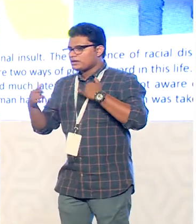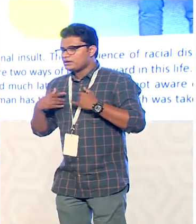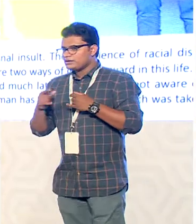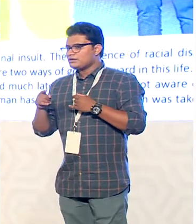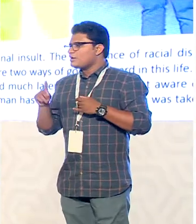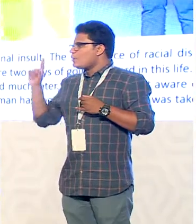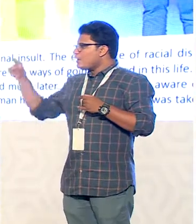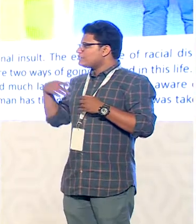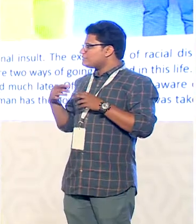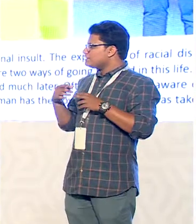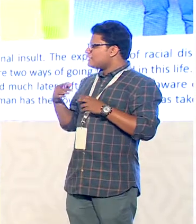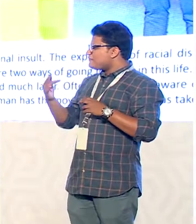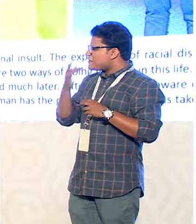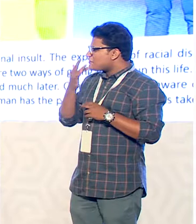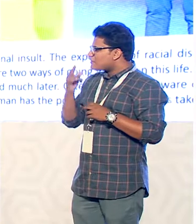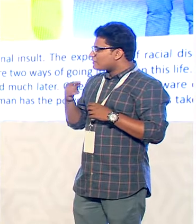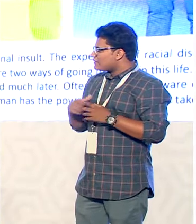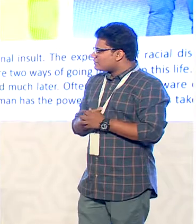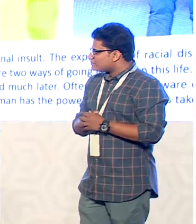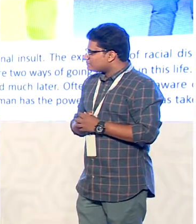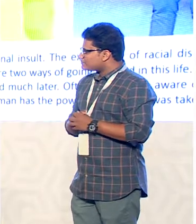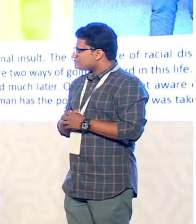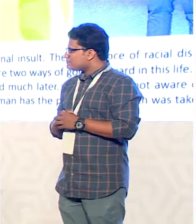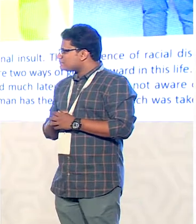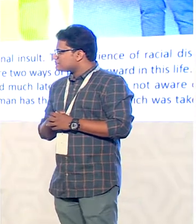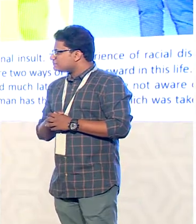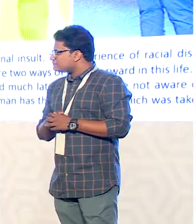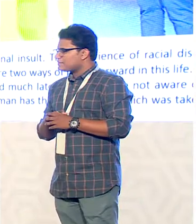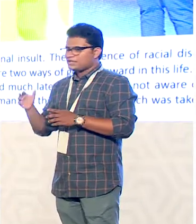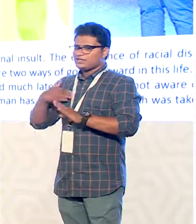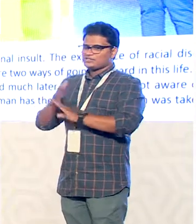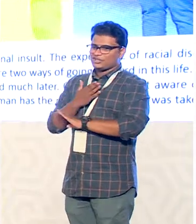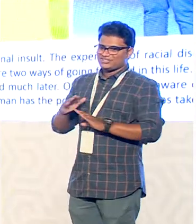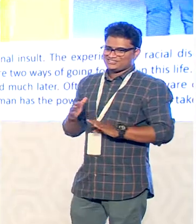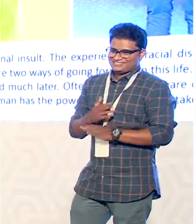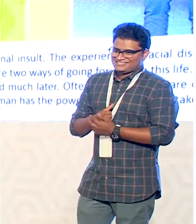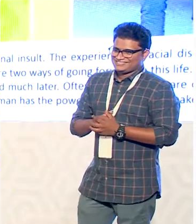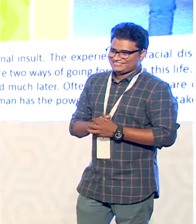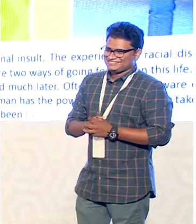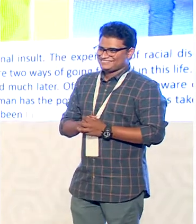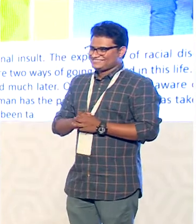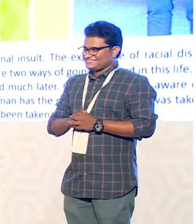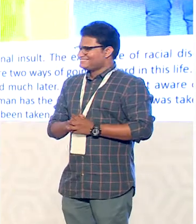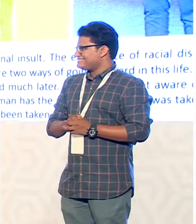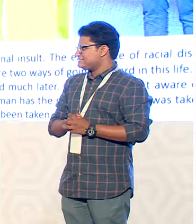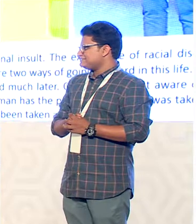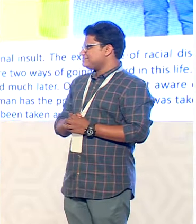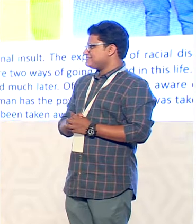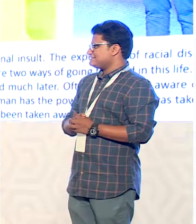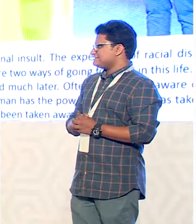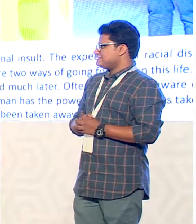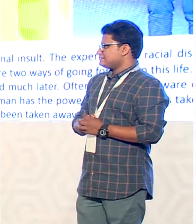of mine. Ke hari se bada hari ka naam, ant